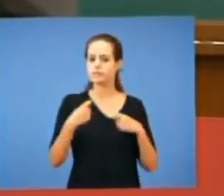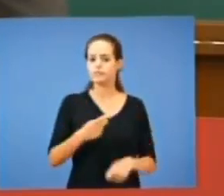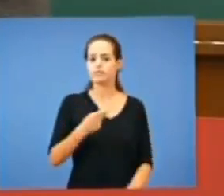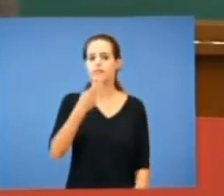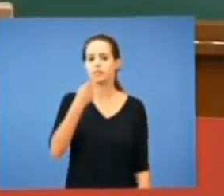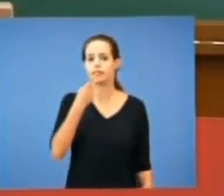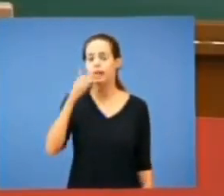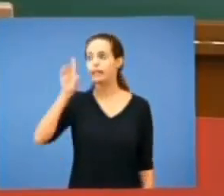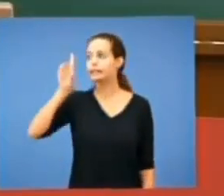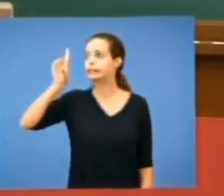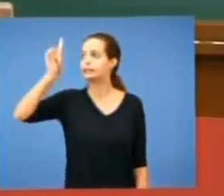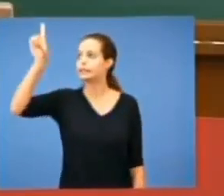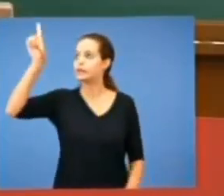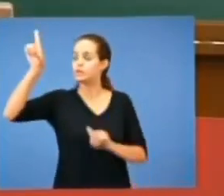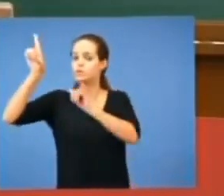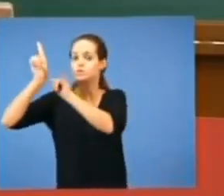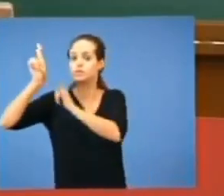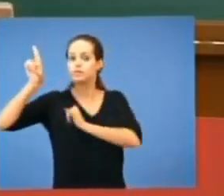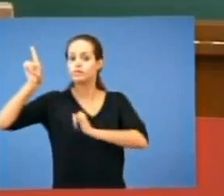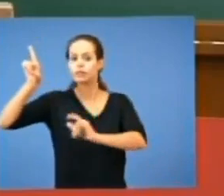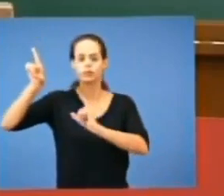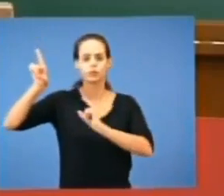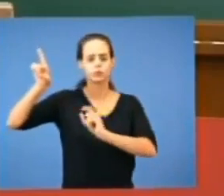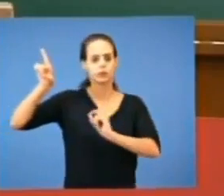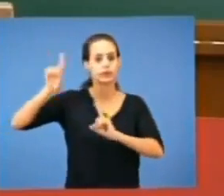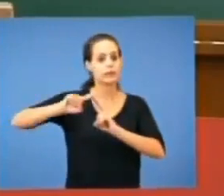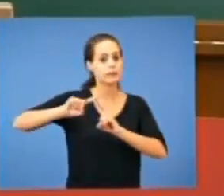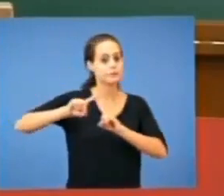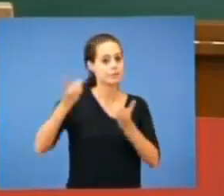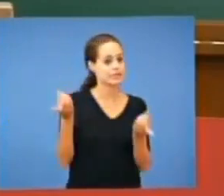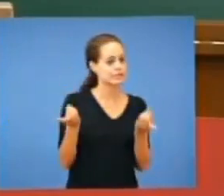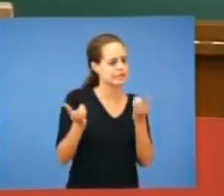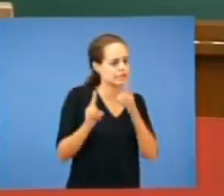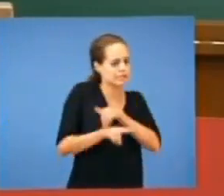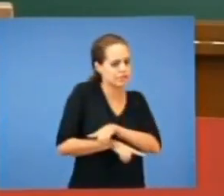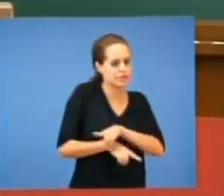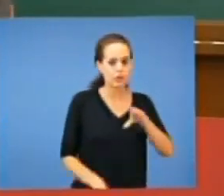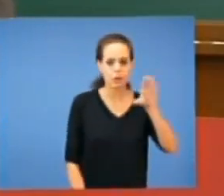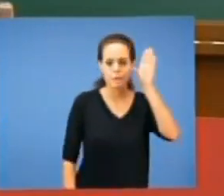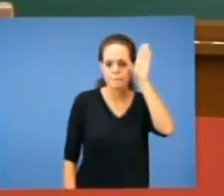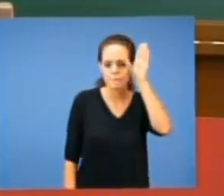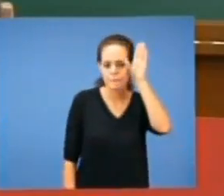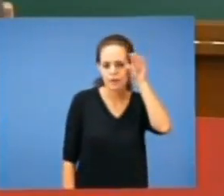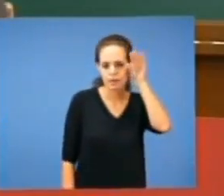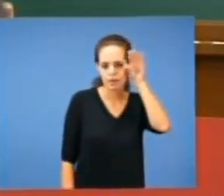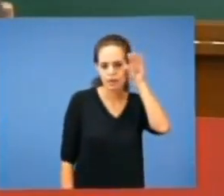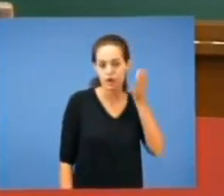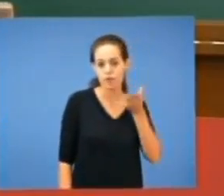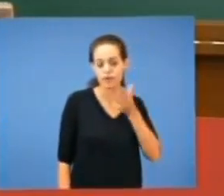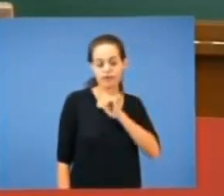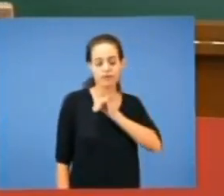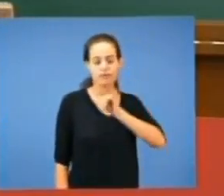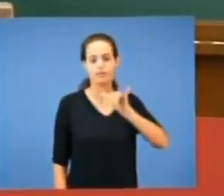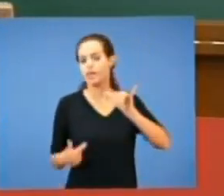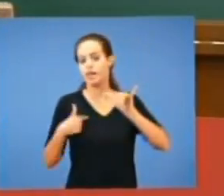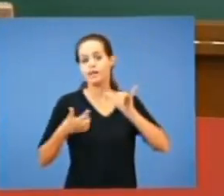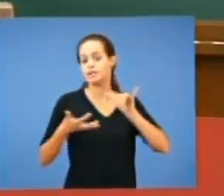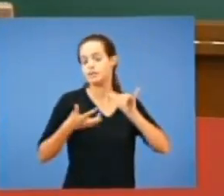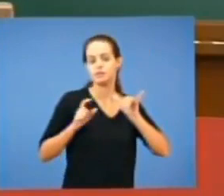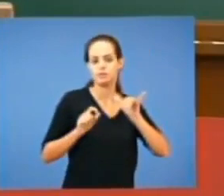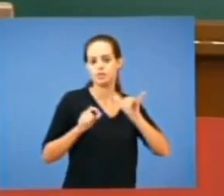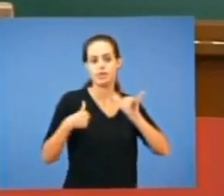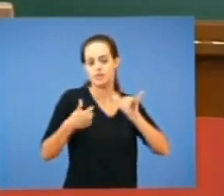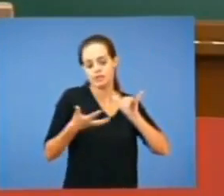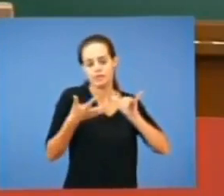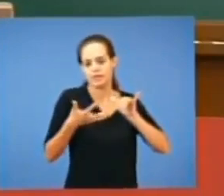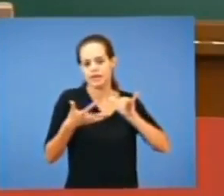what God was saying. And Balaam began to say what he thought he he